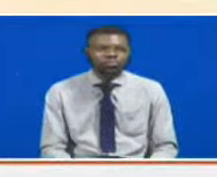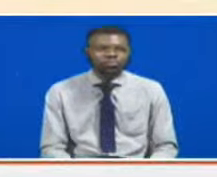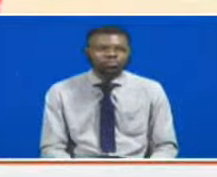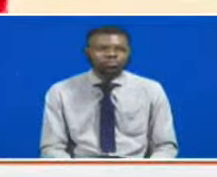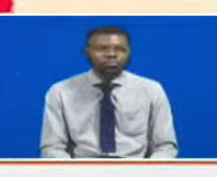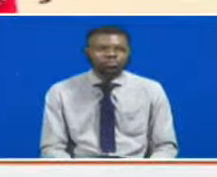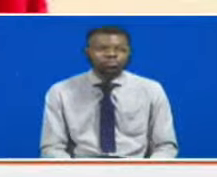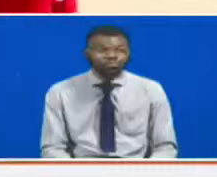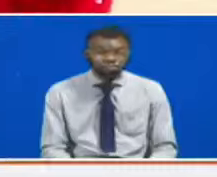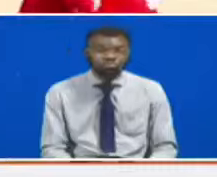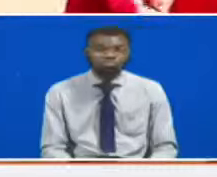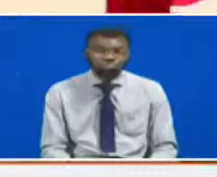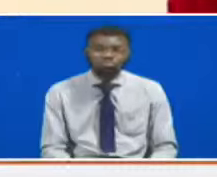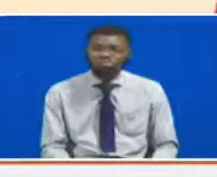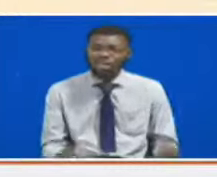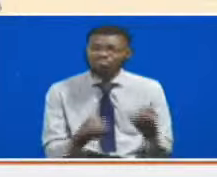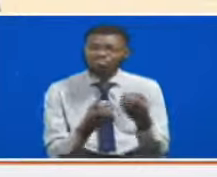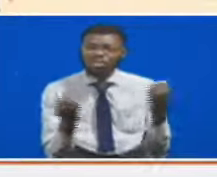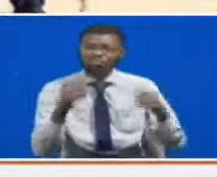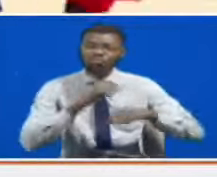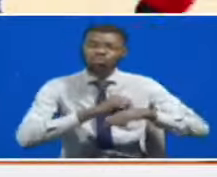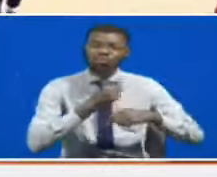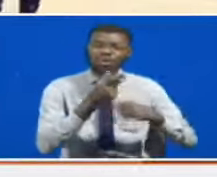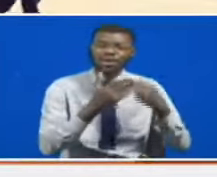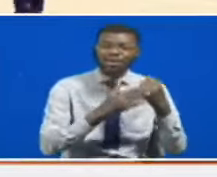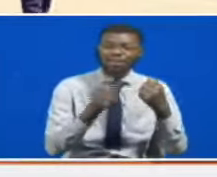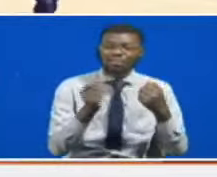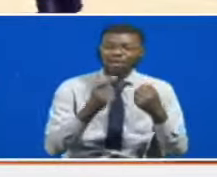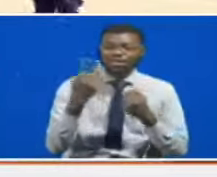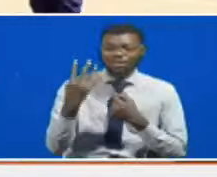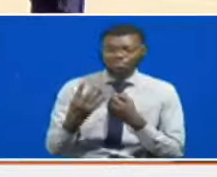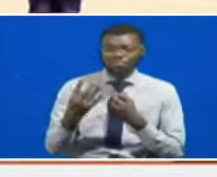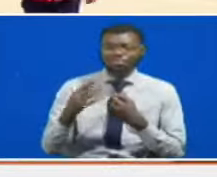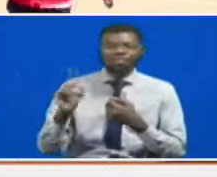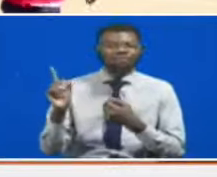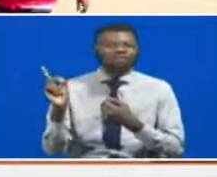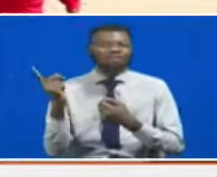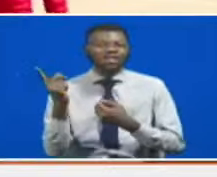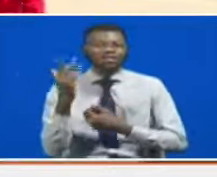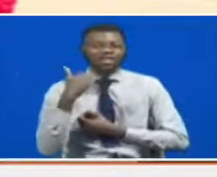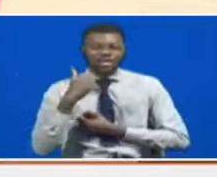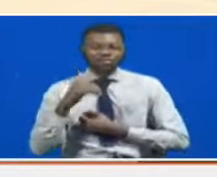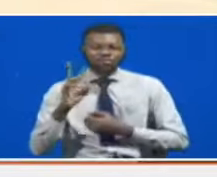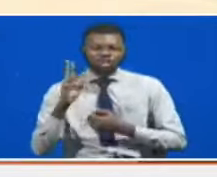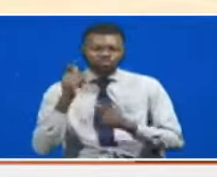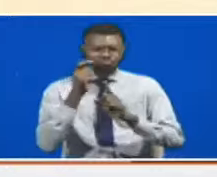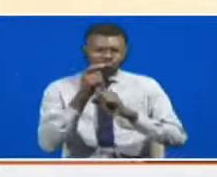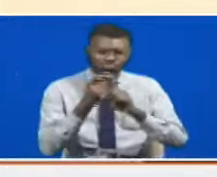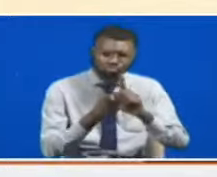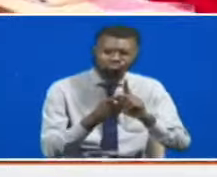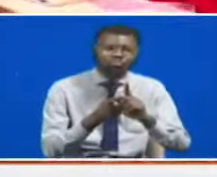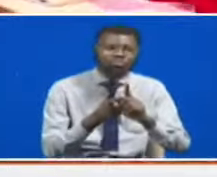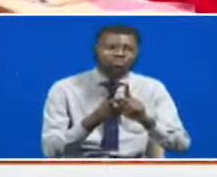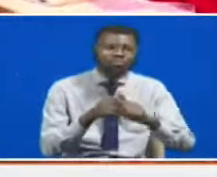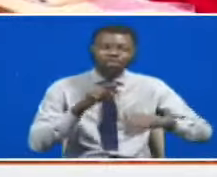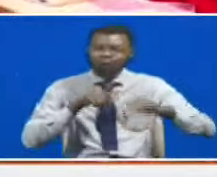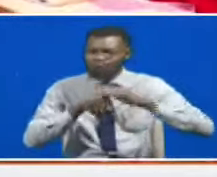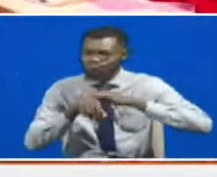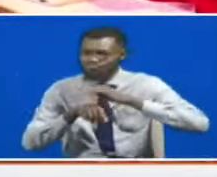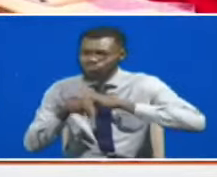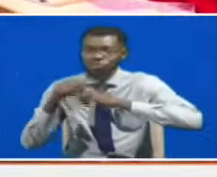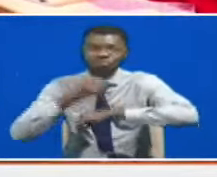To many schools, 29th of April 2024 will mark their first day of term 2 during this academic year.